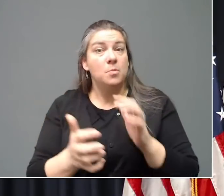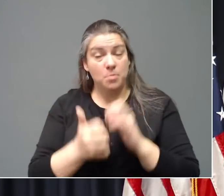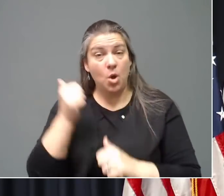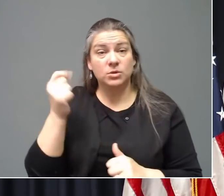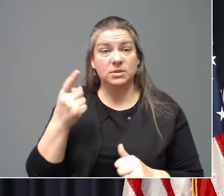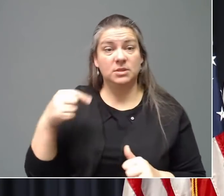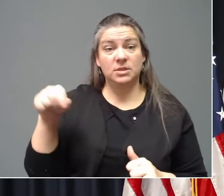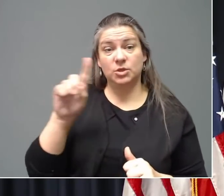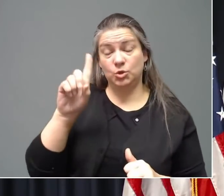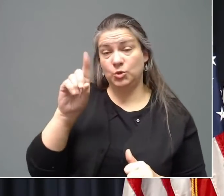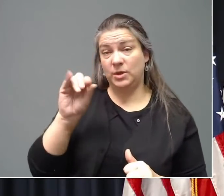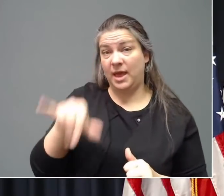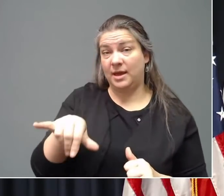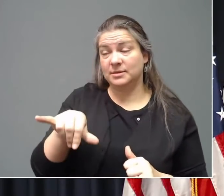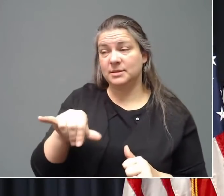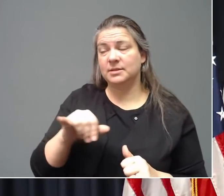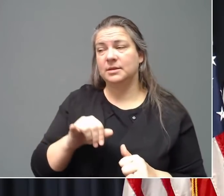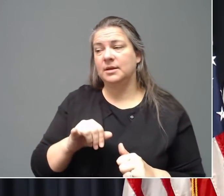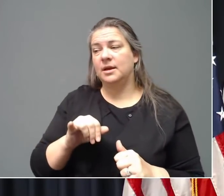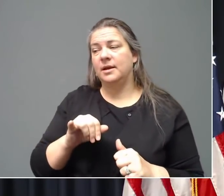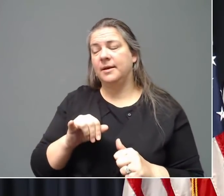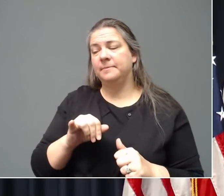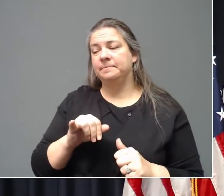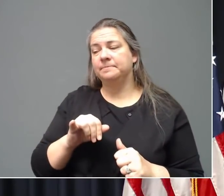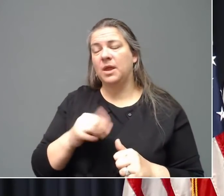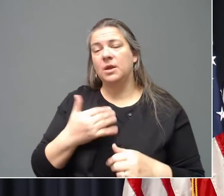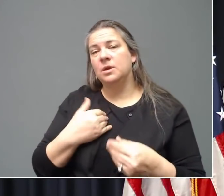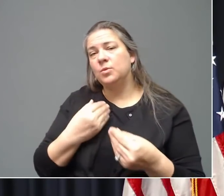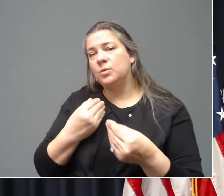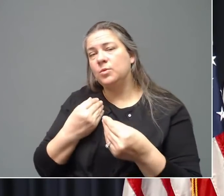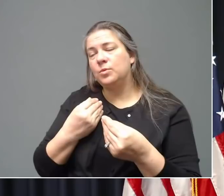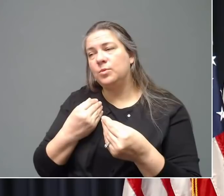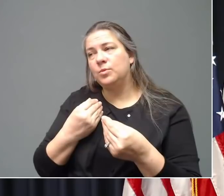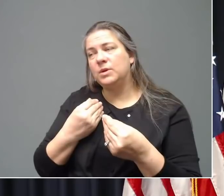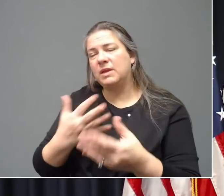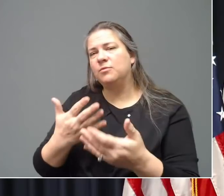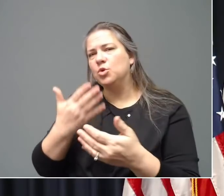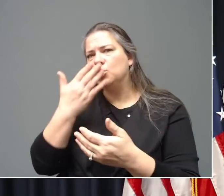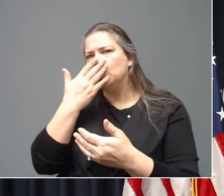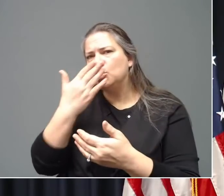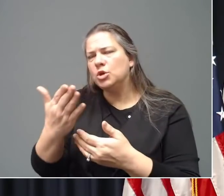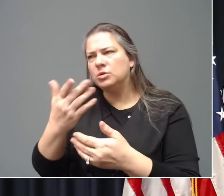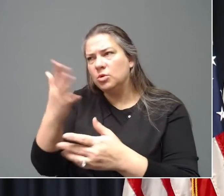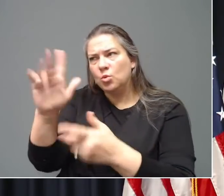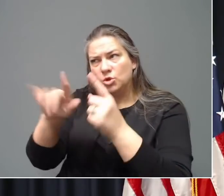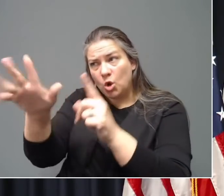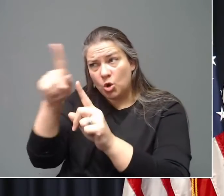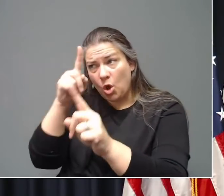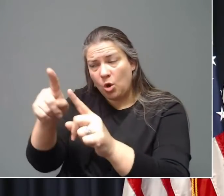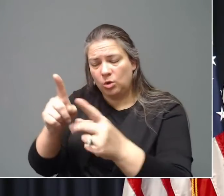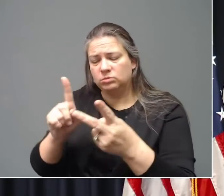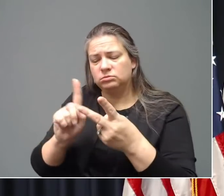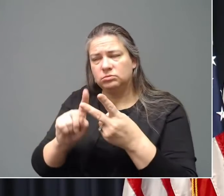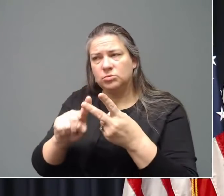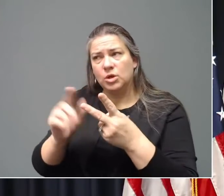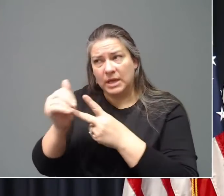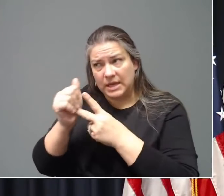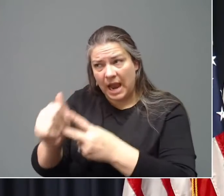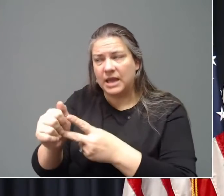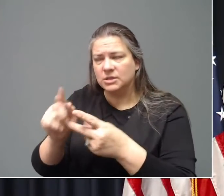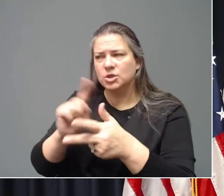giving strong goals, strong priority guidance, and then saying get it out. And then